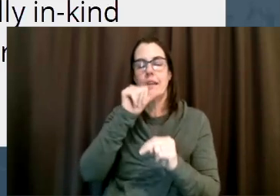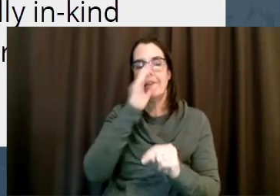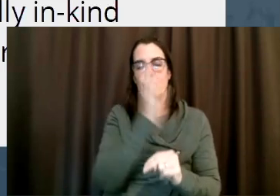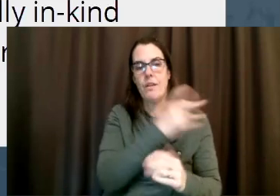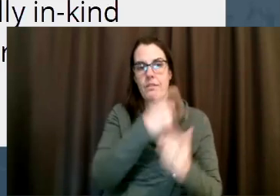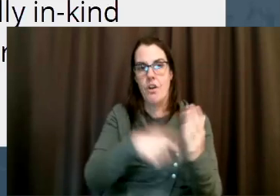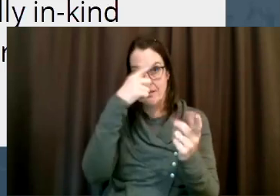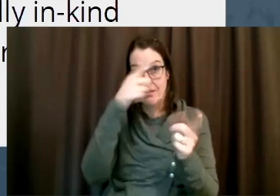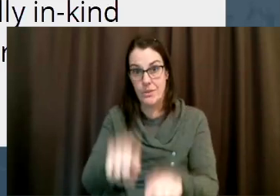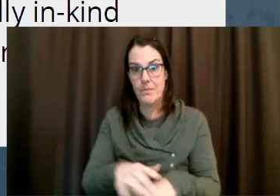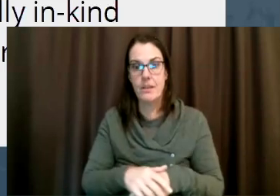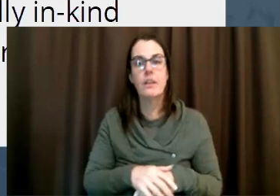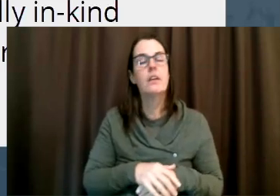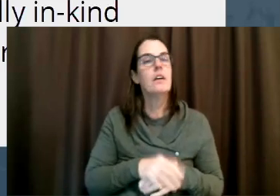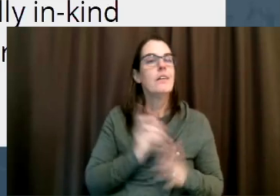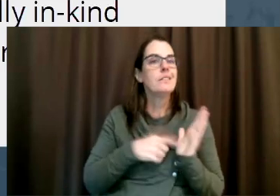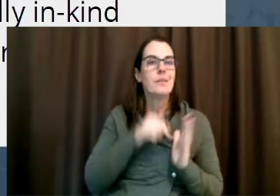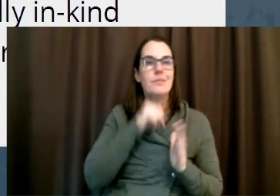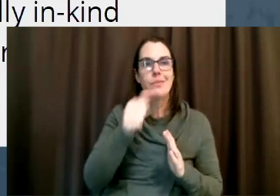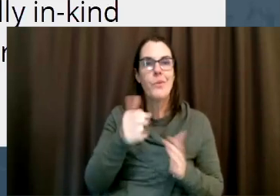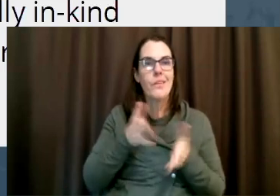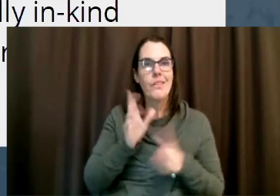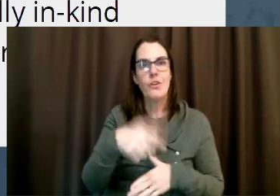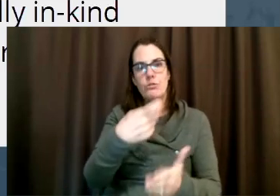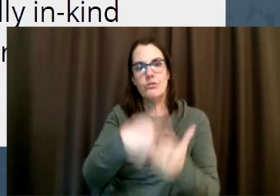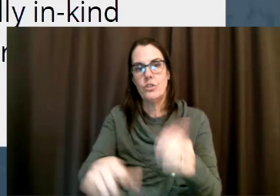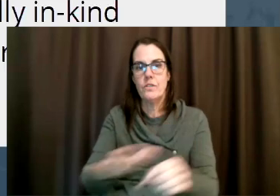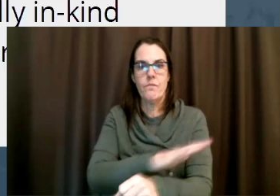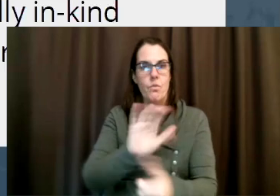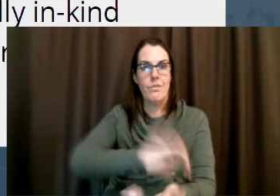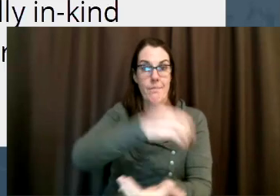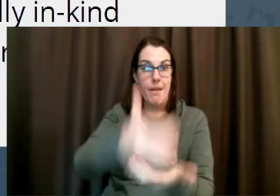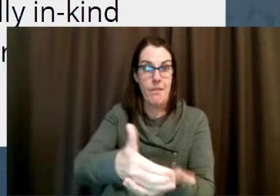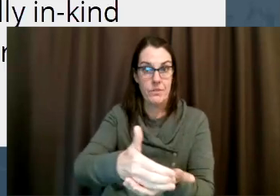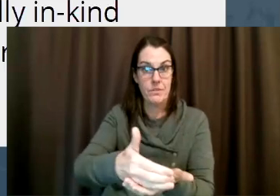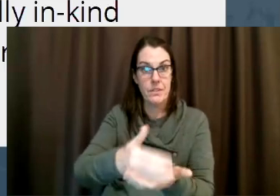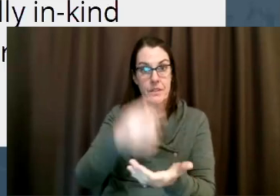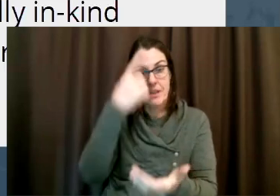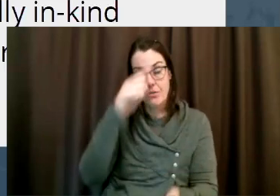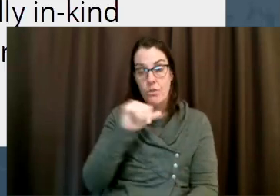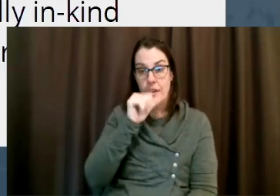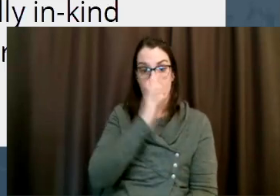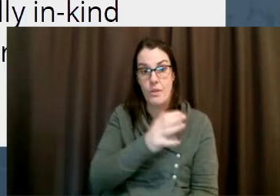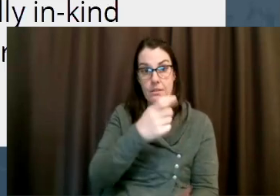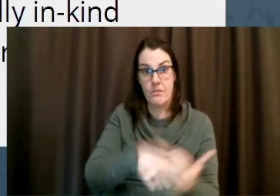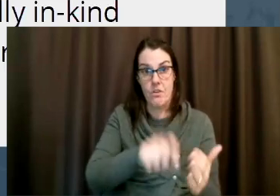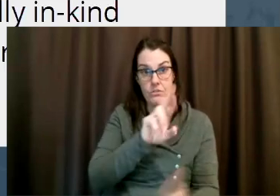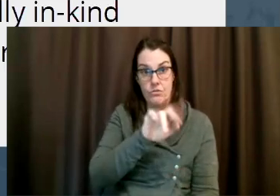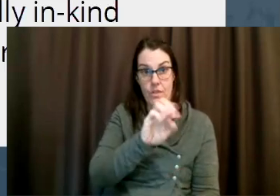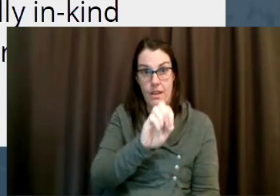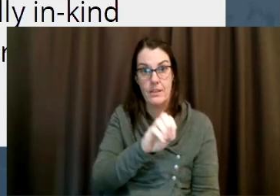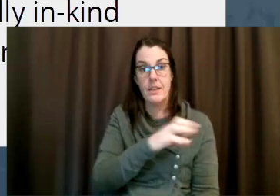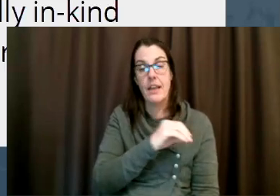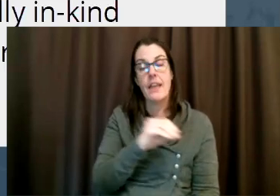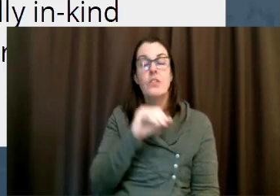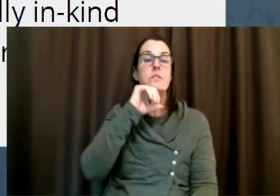so sometimes they won't allow you to charge the full amount of your negotiated indirect cost rate. And those unrecovered indirect costs